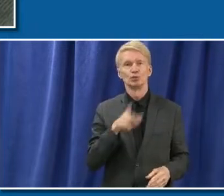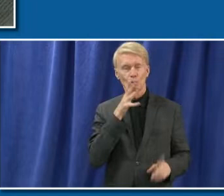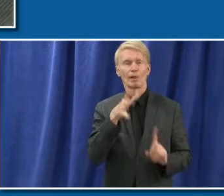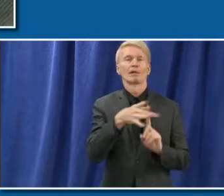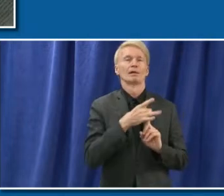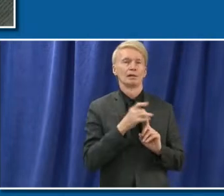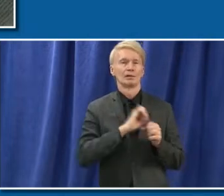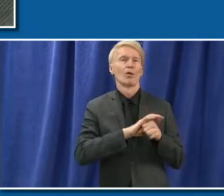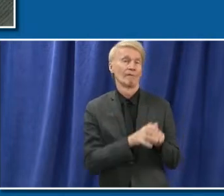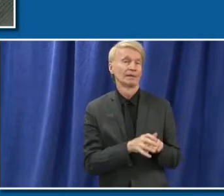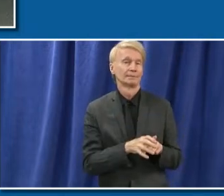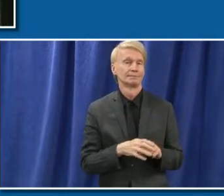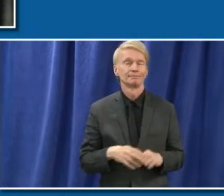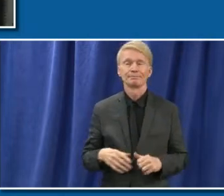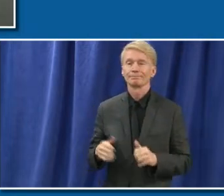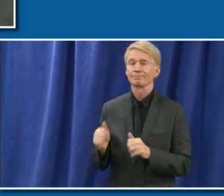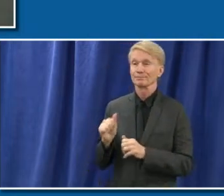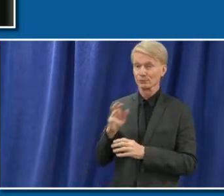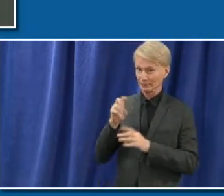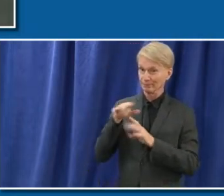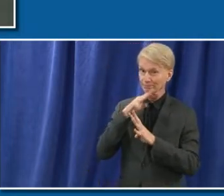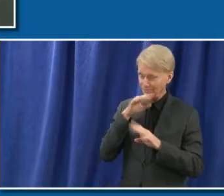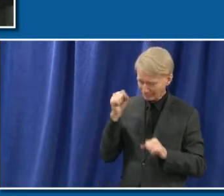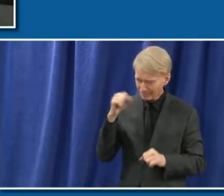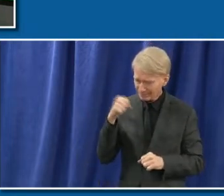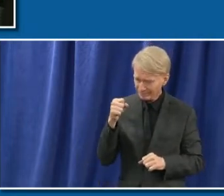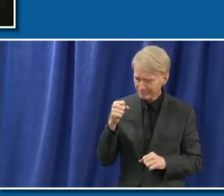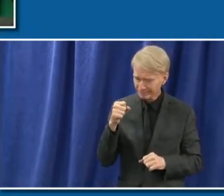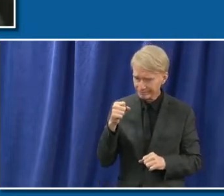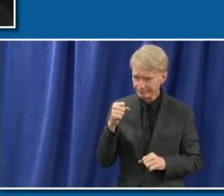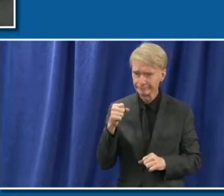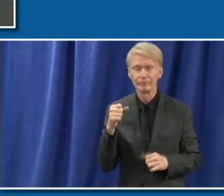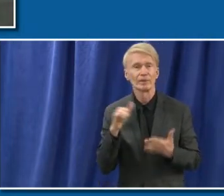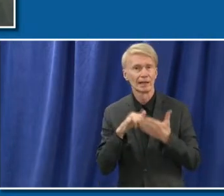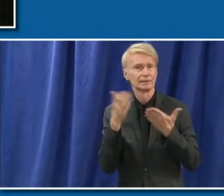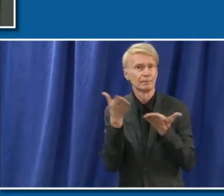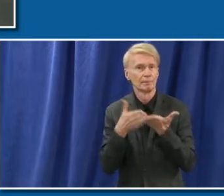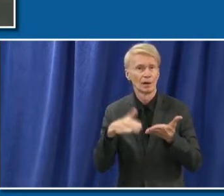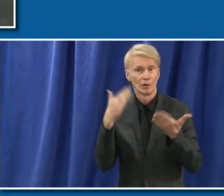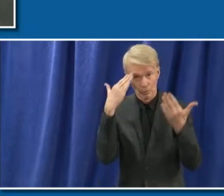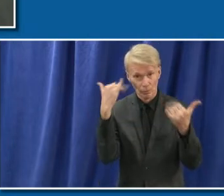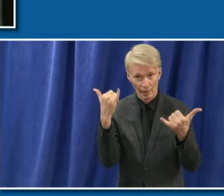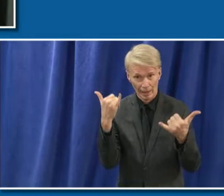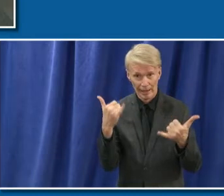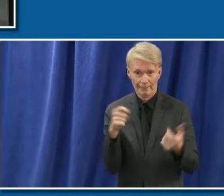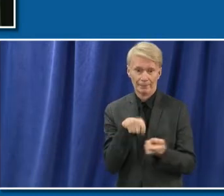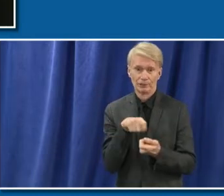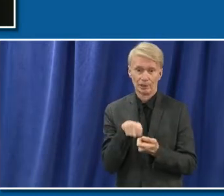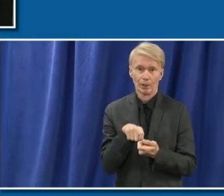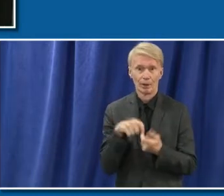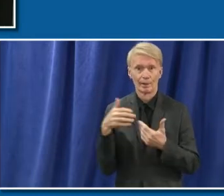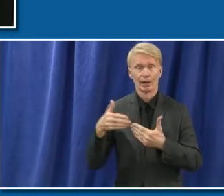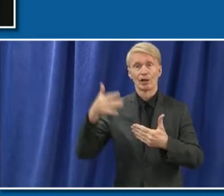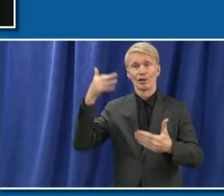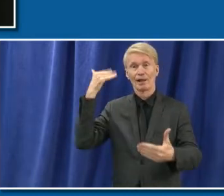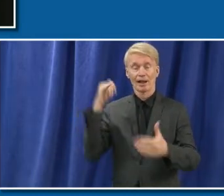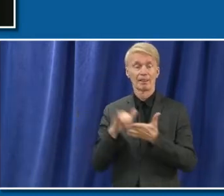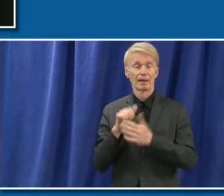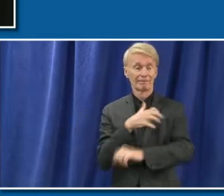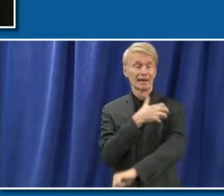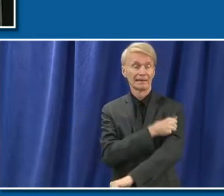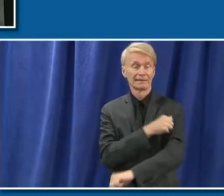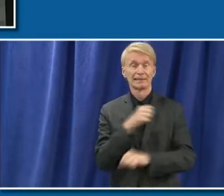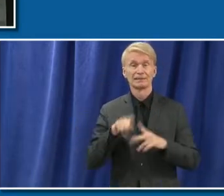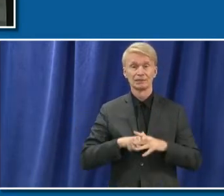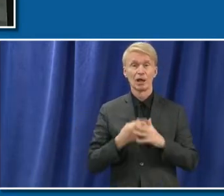sick with COVID. Yeah, and I would add to that this is part of why, particularly early on, as this vaccine is